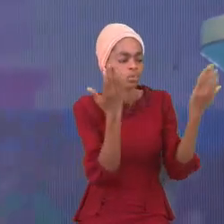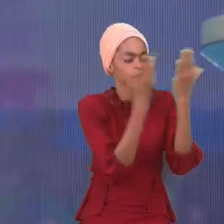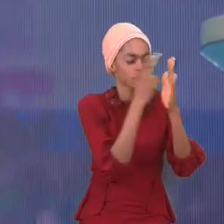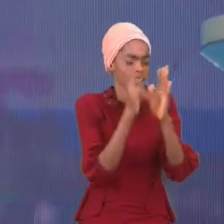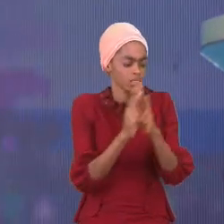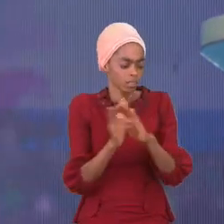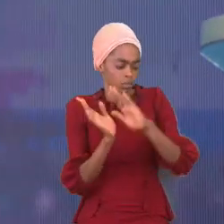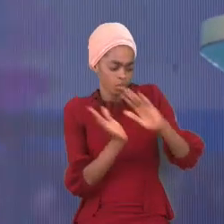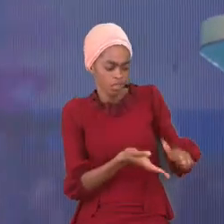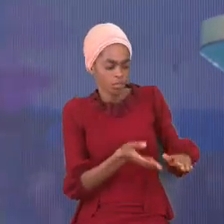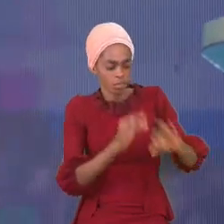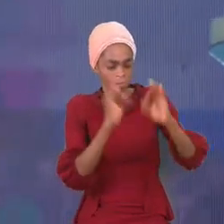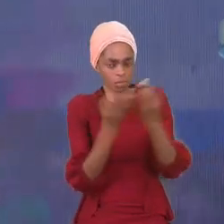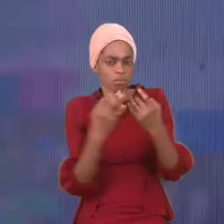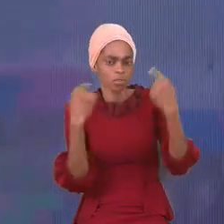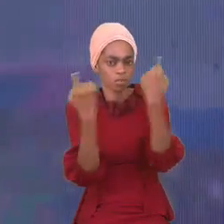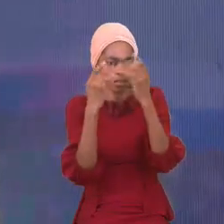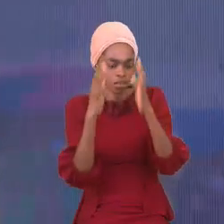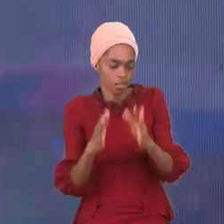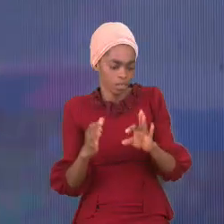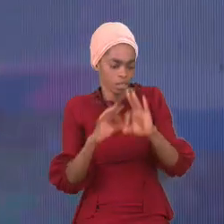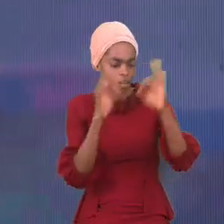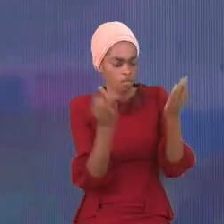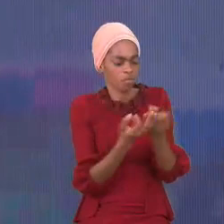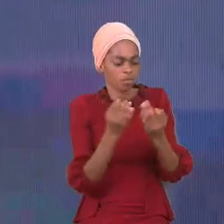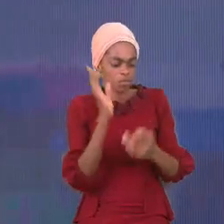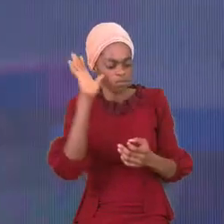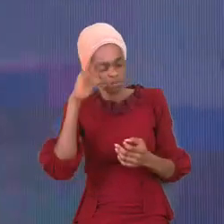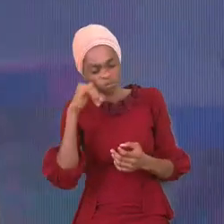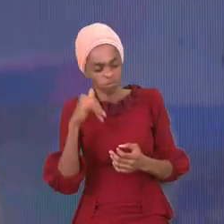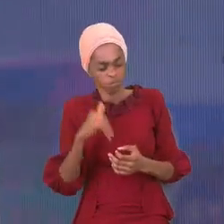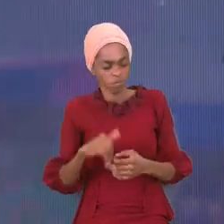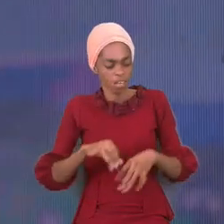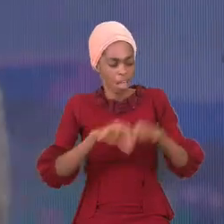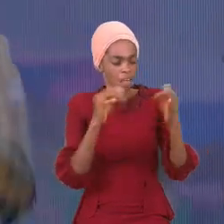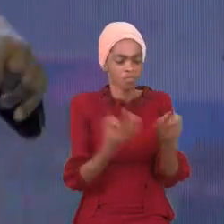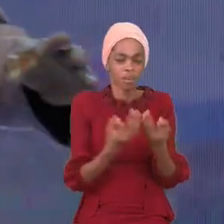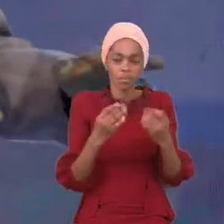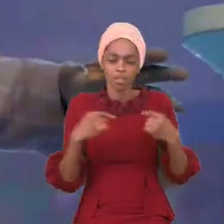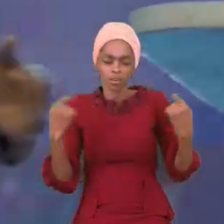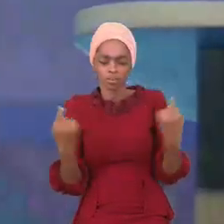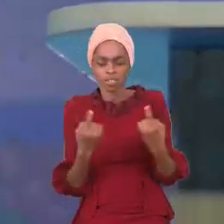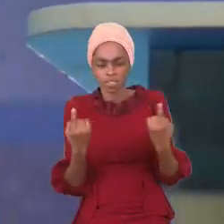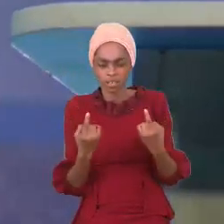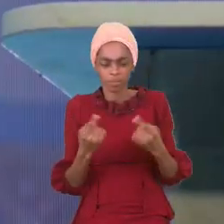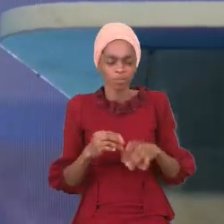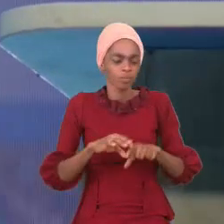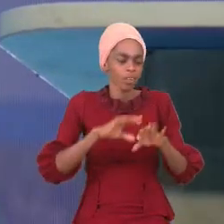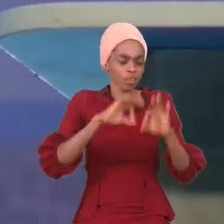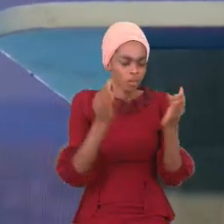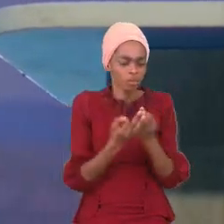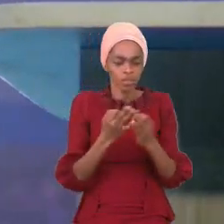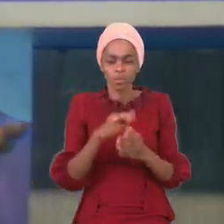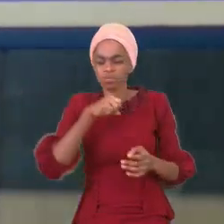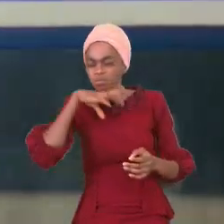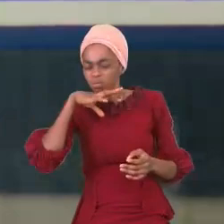family of sinners and the family of rebellion and the family of evil and the family of